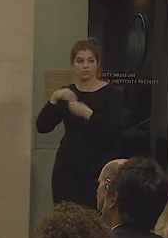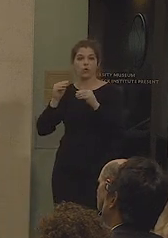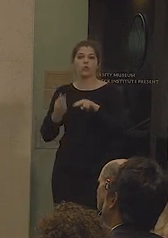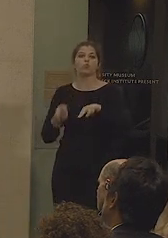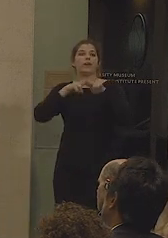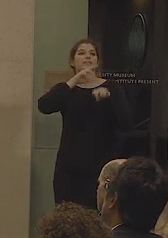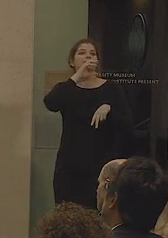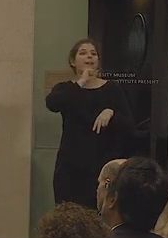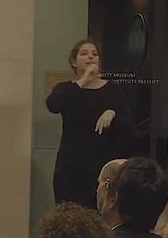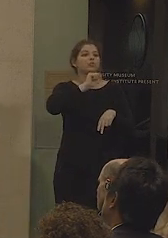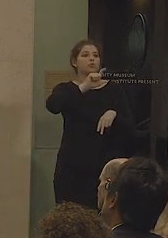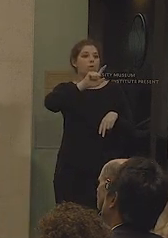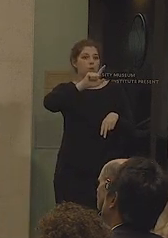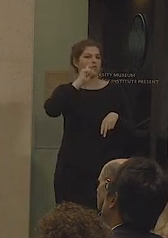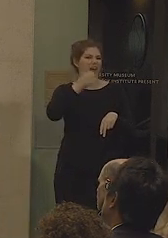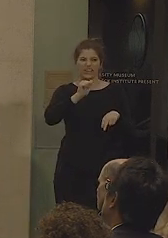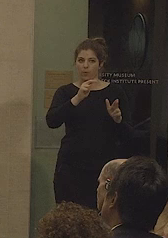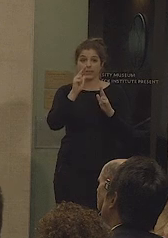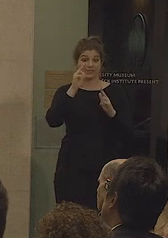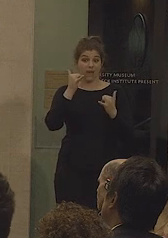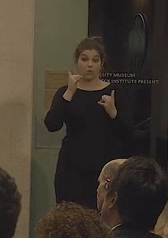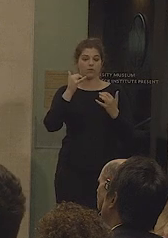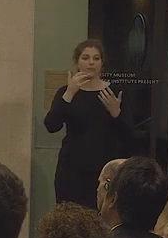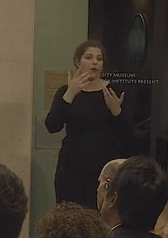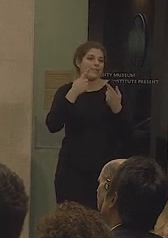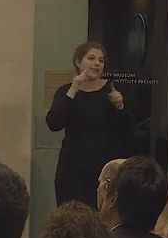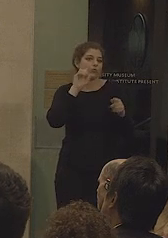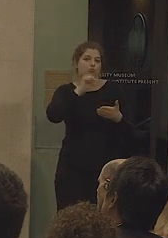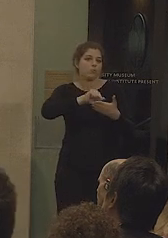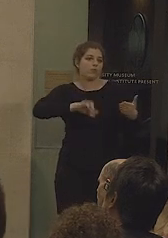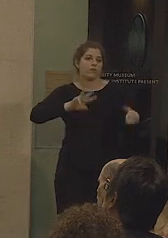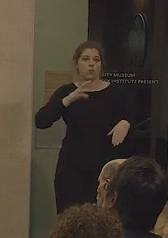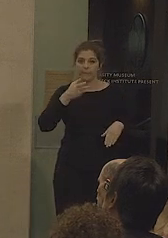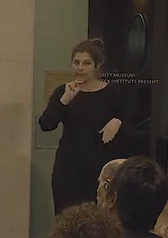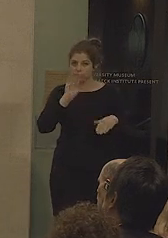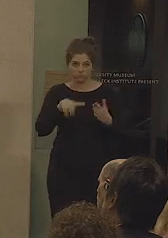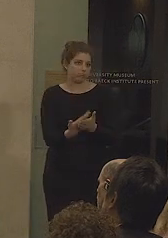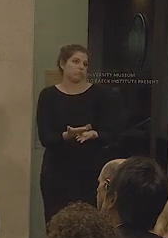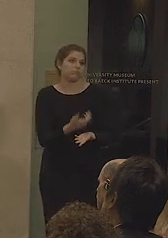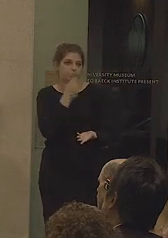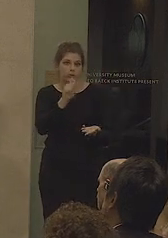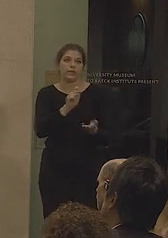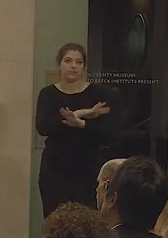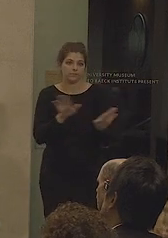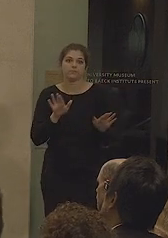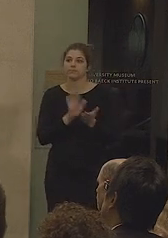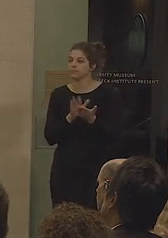raising the age for any weapon to 21. They have since announced they're removing weapons altogether. Now,